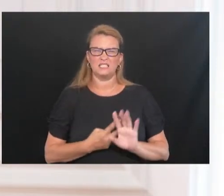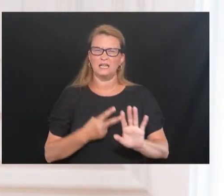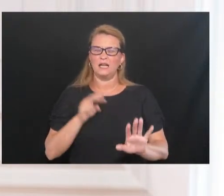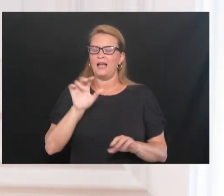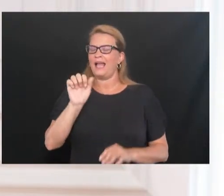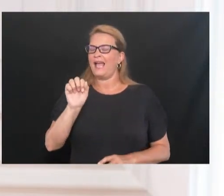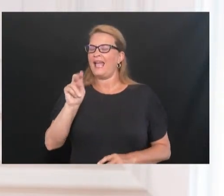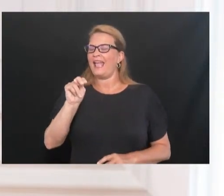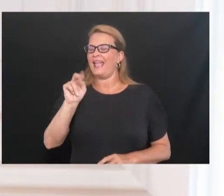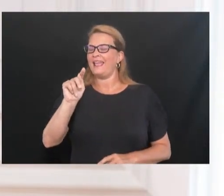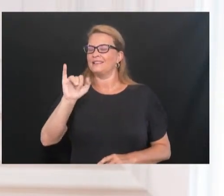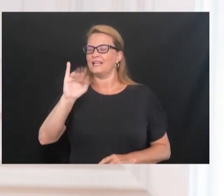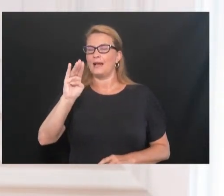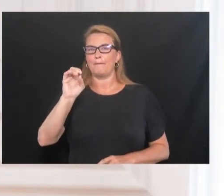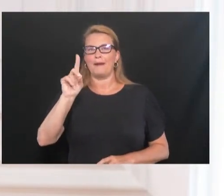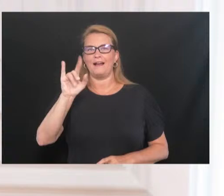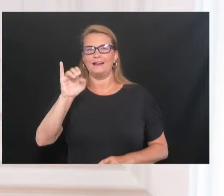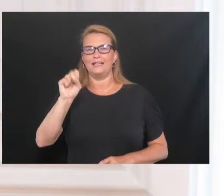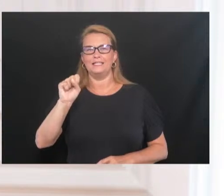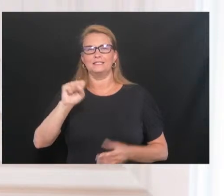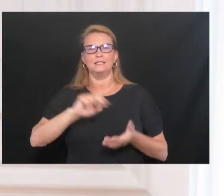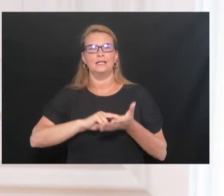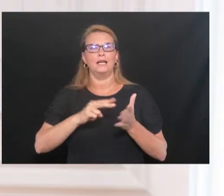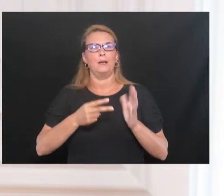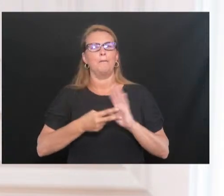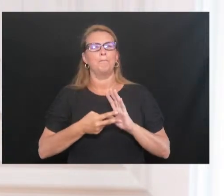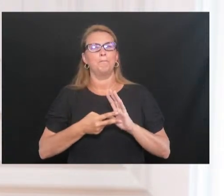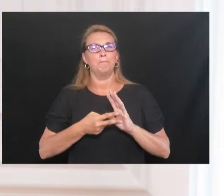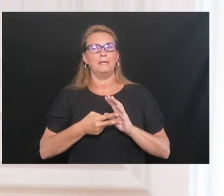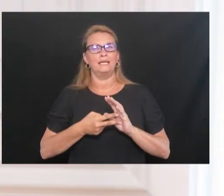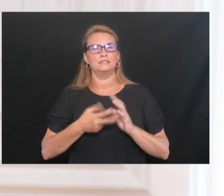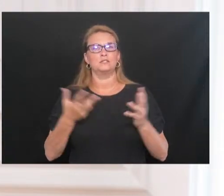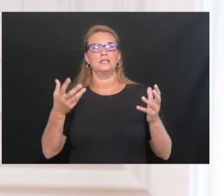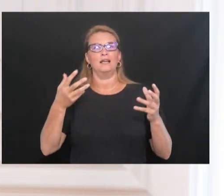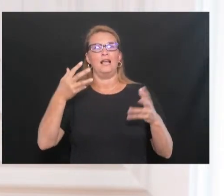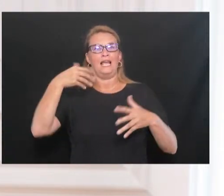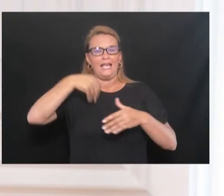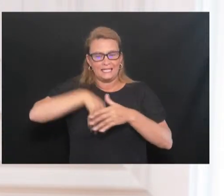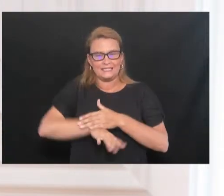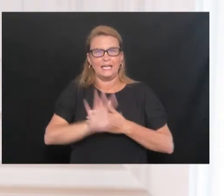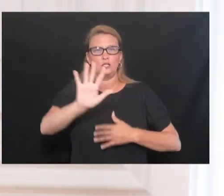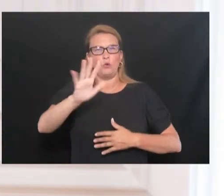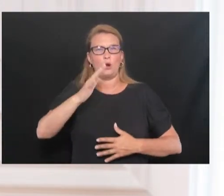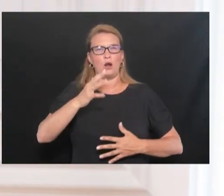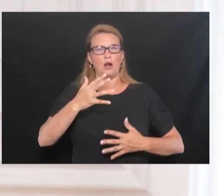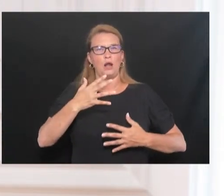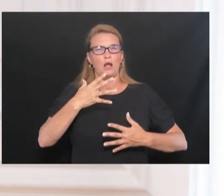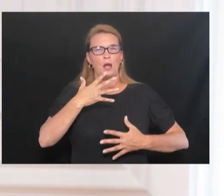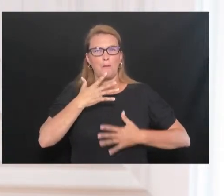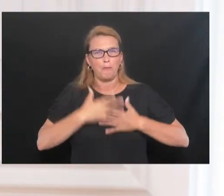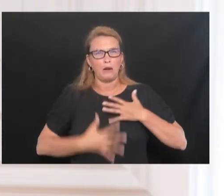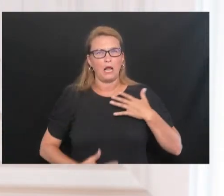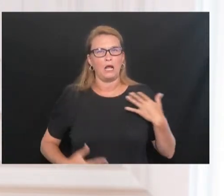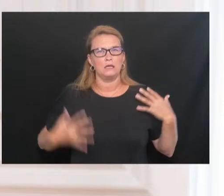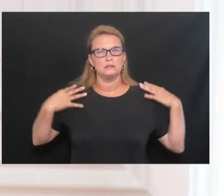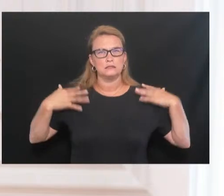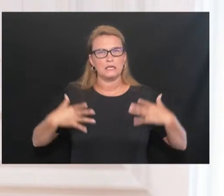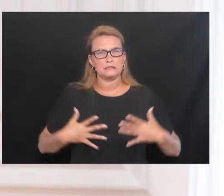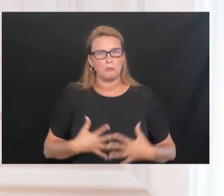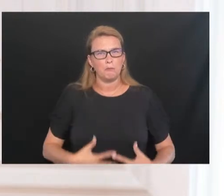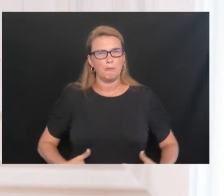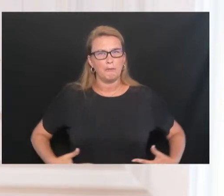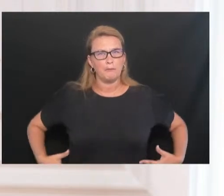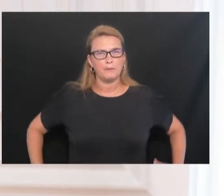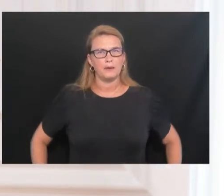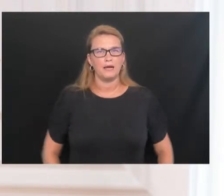antibodies are the immune part of our blood system that is activated by these vaccines